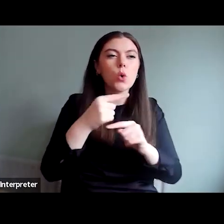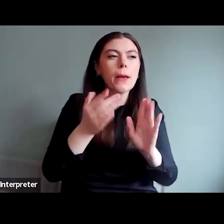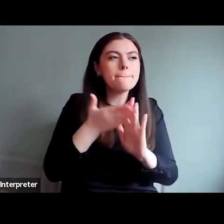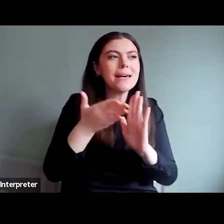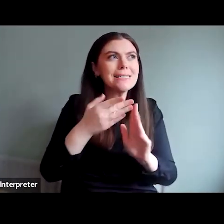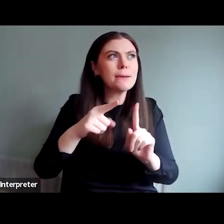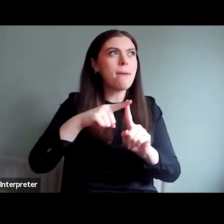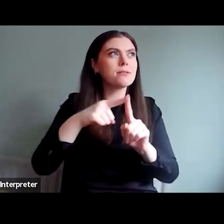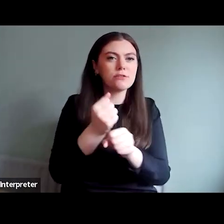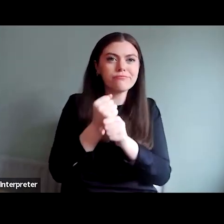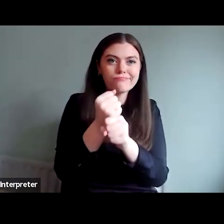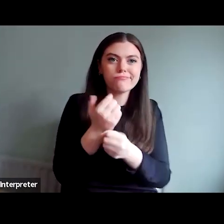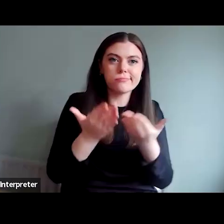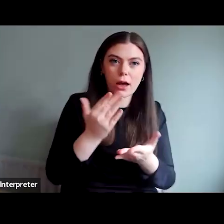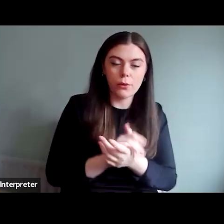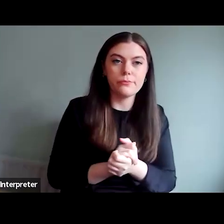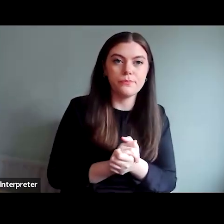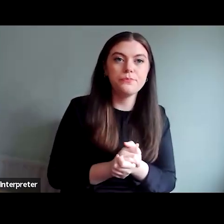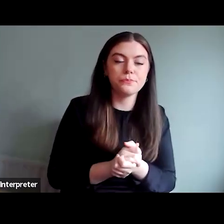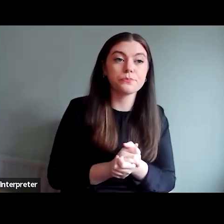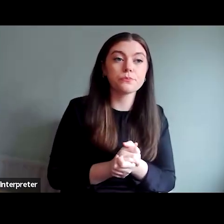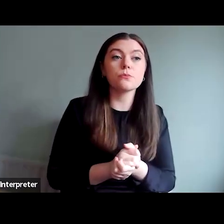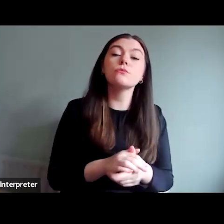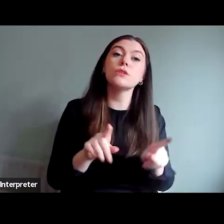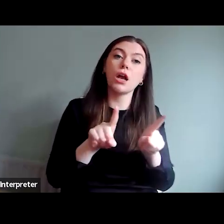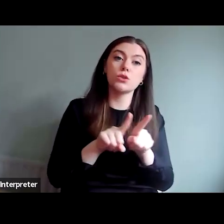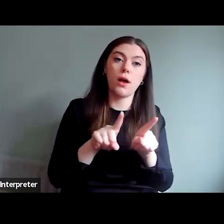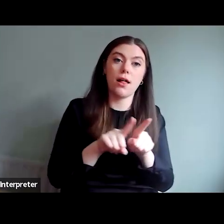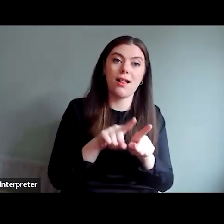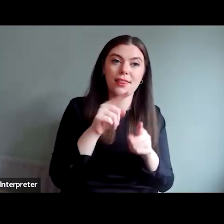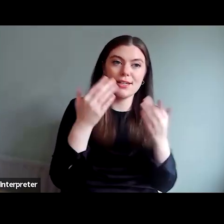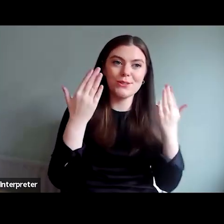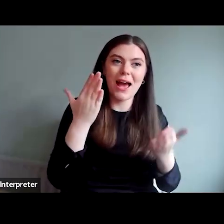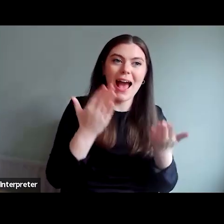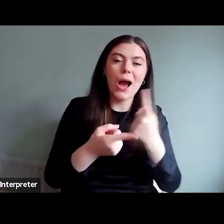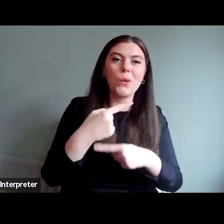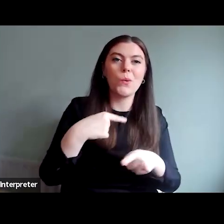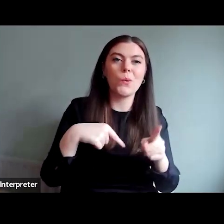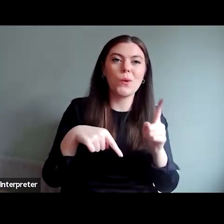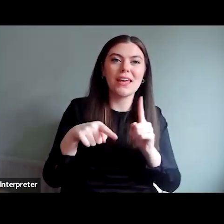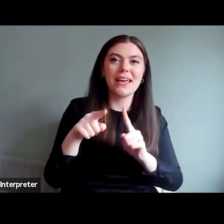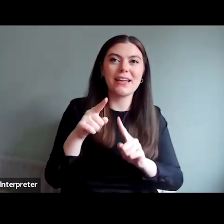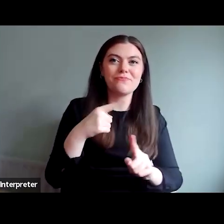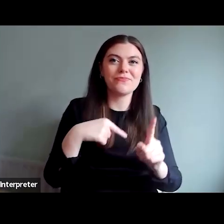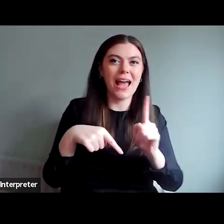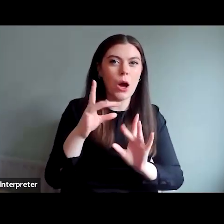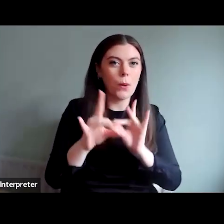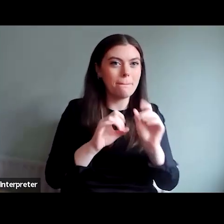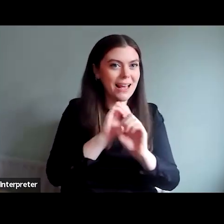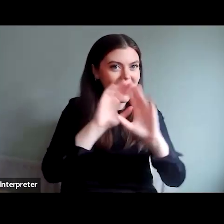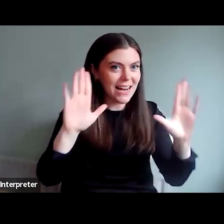that was also came out in terms of how we punctuated that particular action. And there